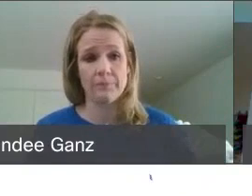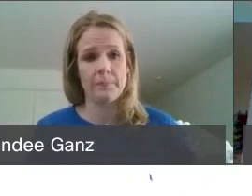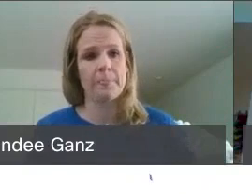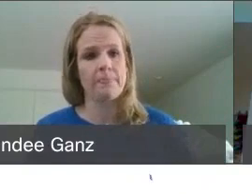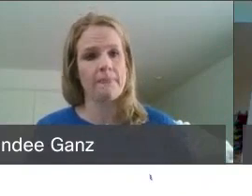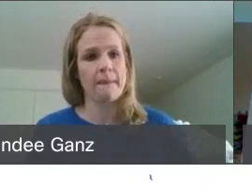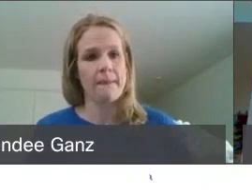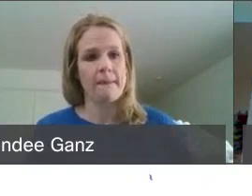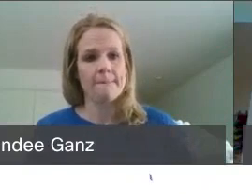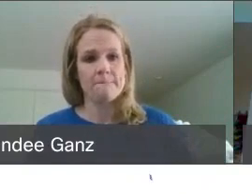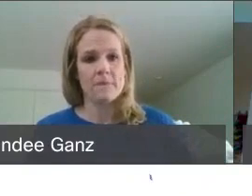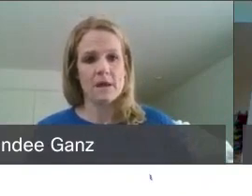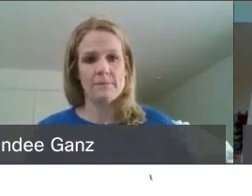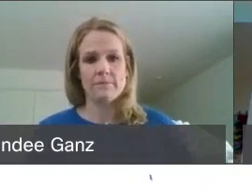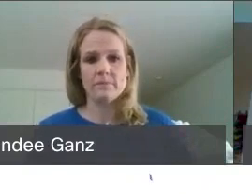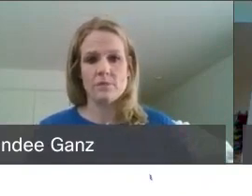secure.